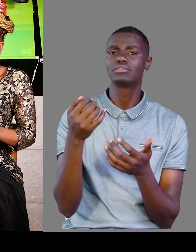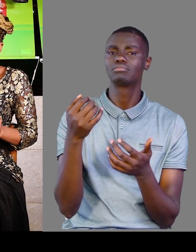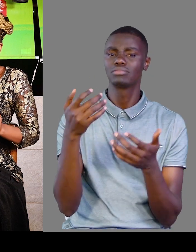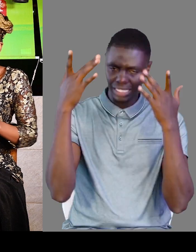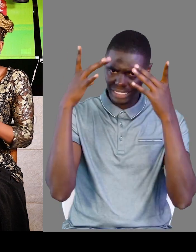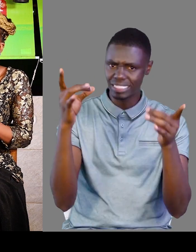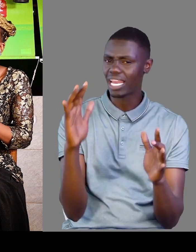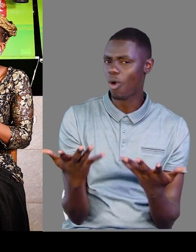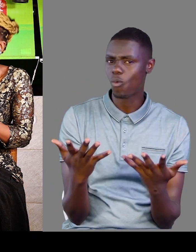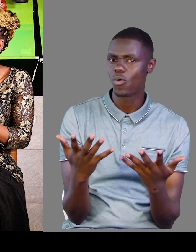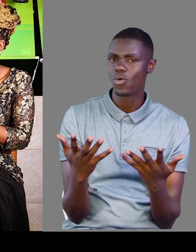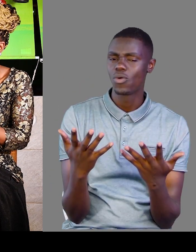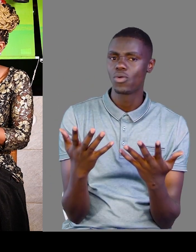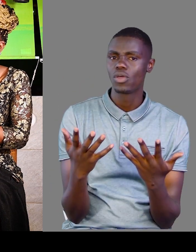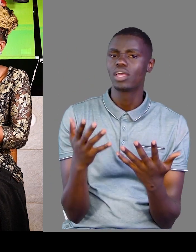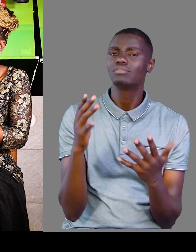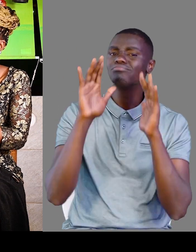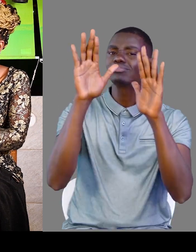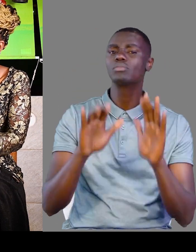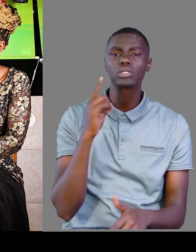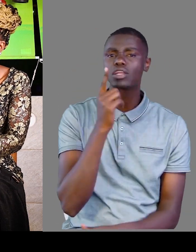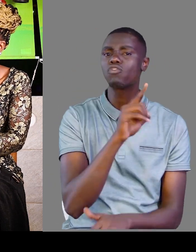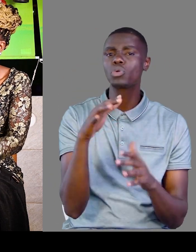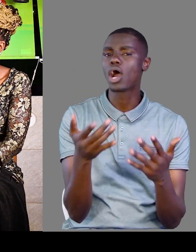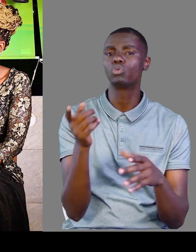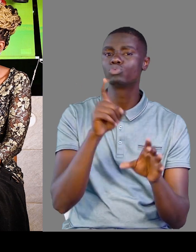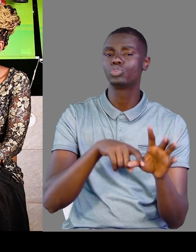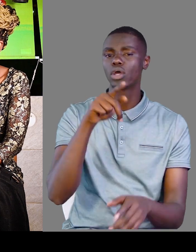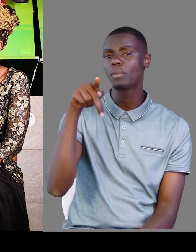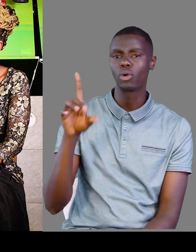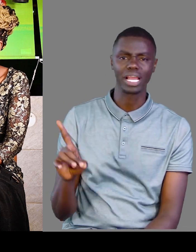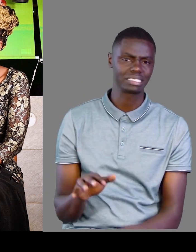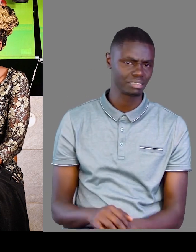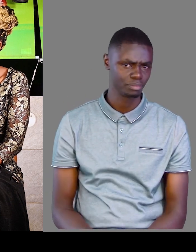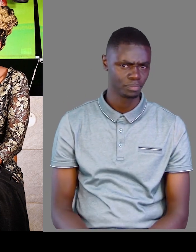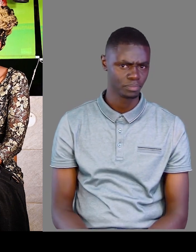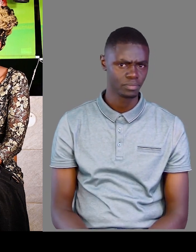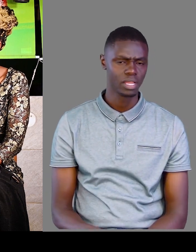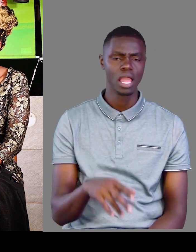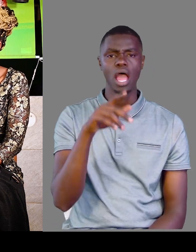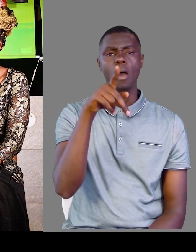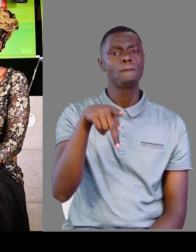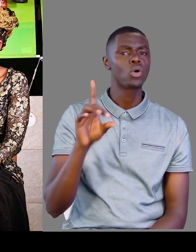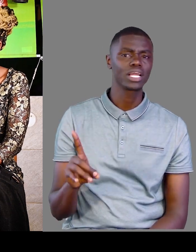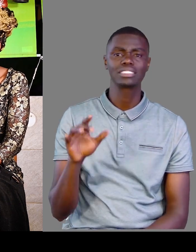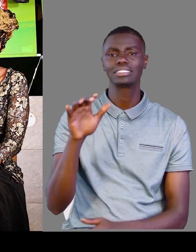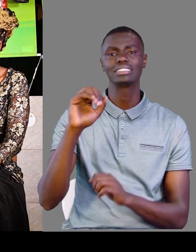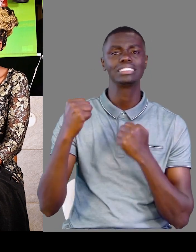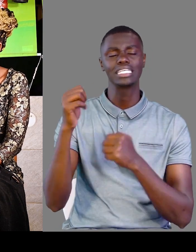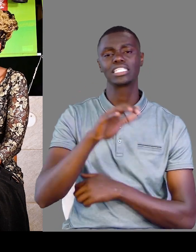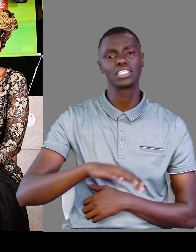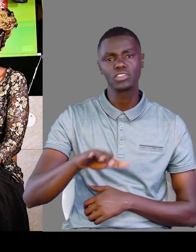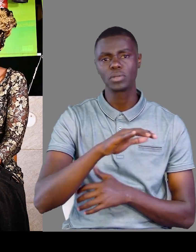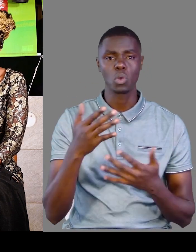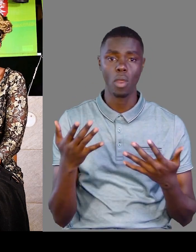And do you feel like this is and why was it important for you to come into podcast too? A podcast is a safe space for people to speak, where